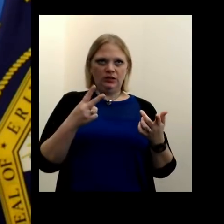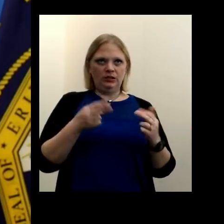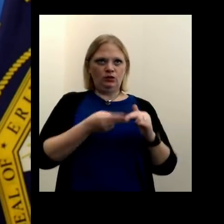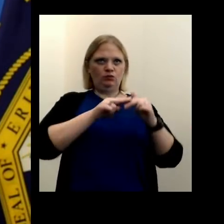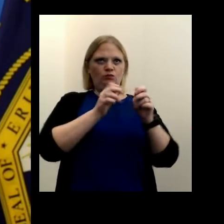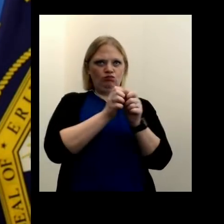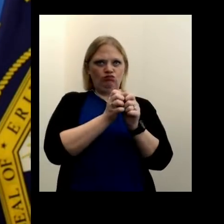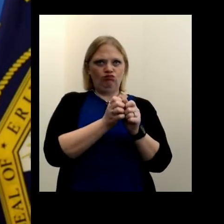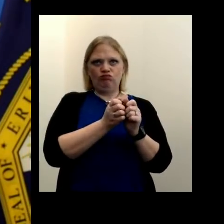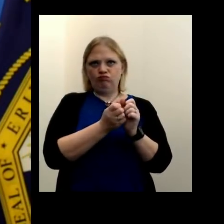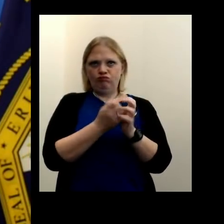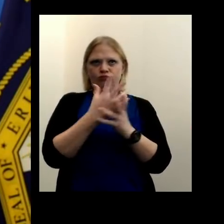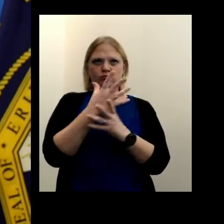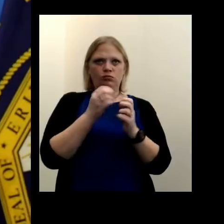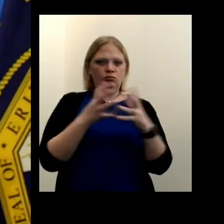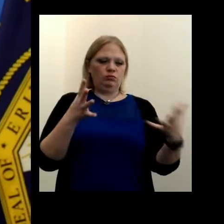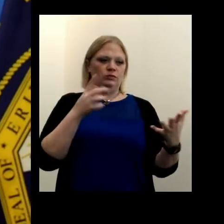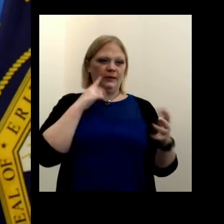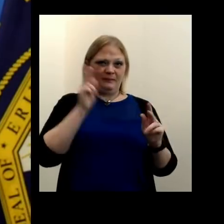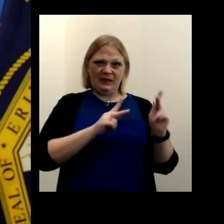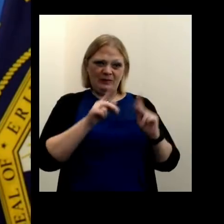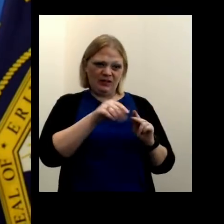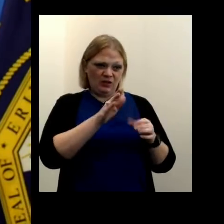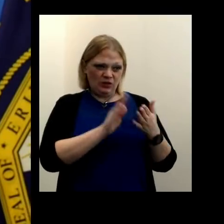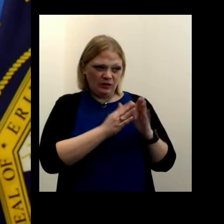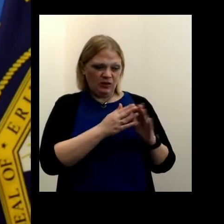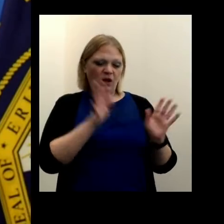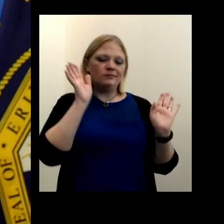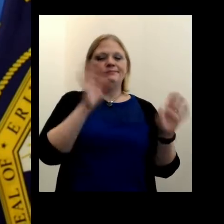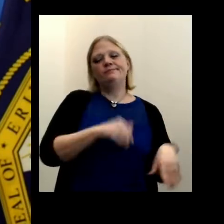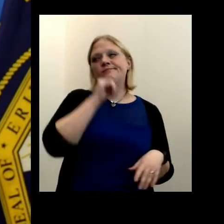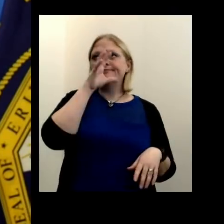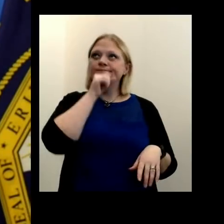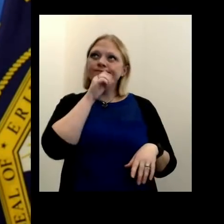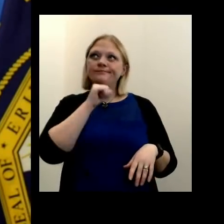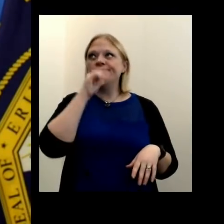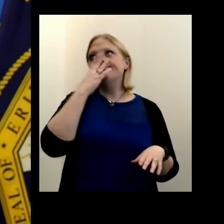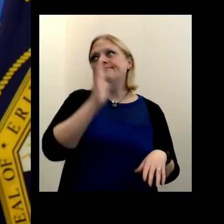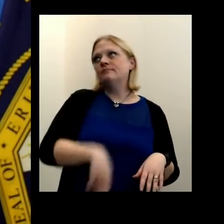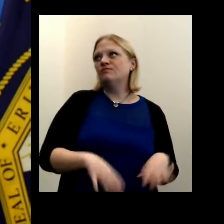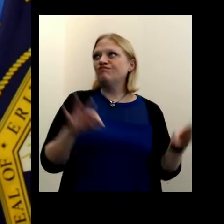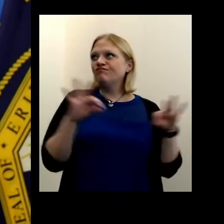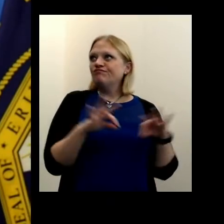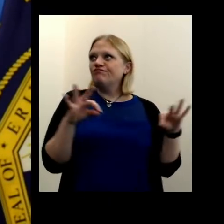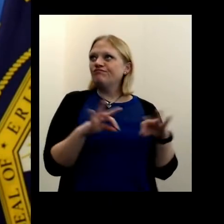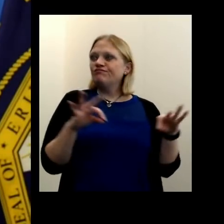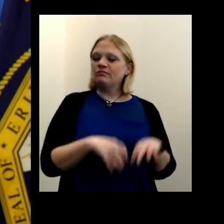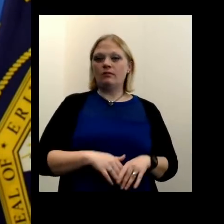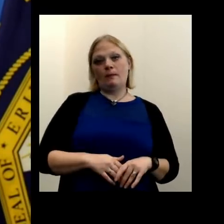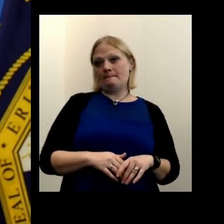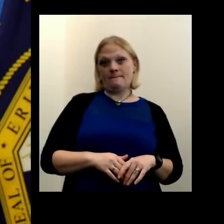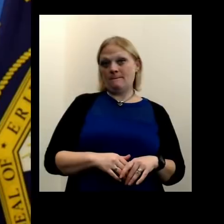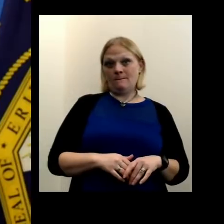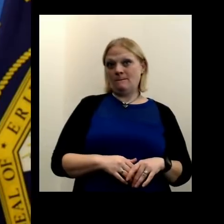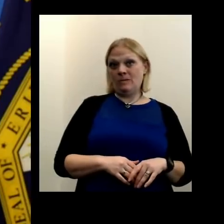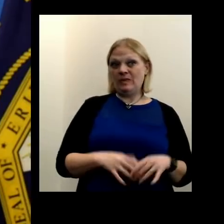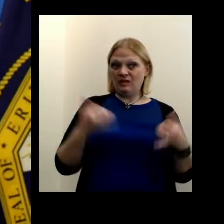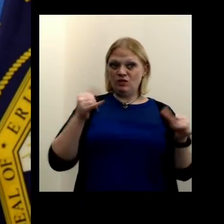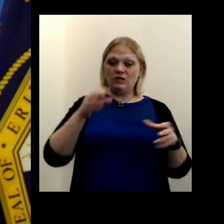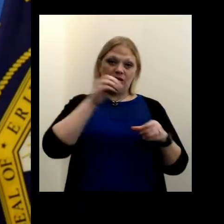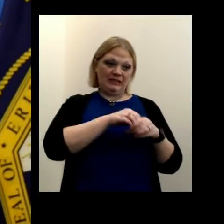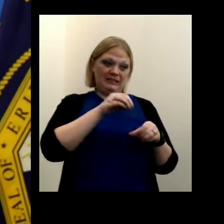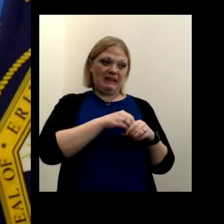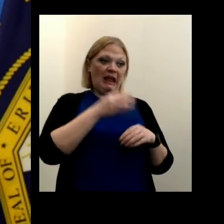if the individuals in those communities are just thinking, well, we're not an orange, so we're not that bad. There are still indoor